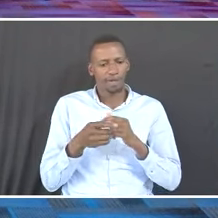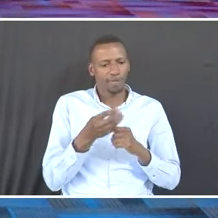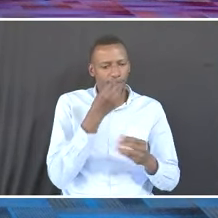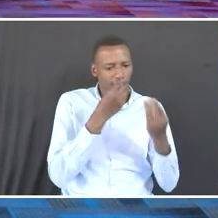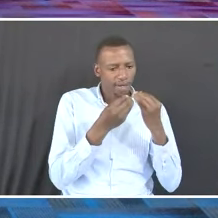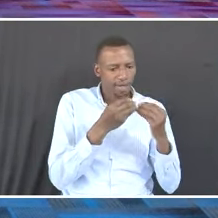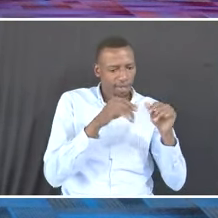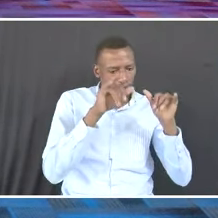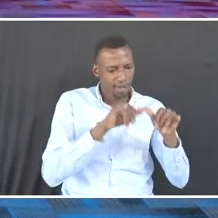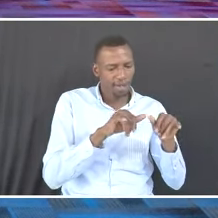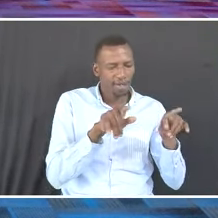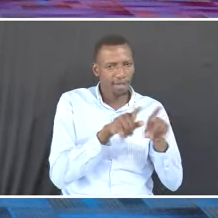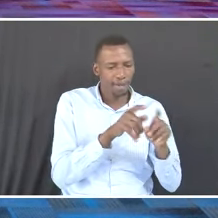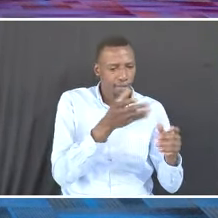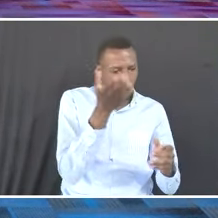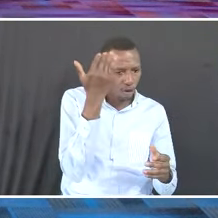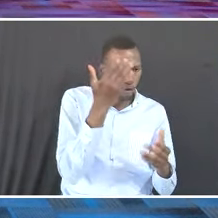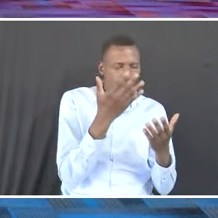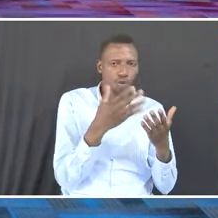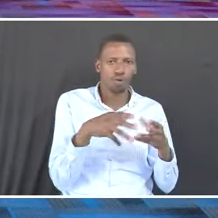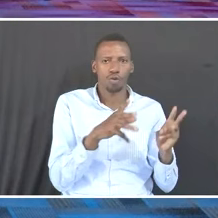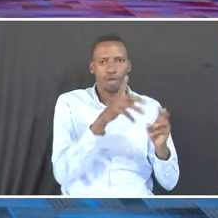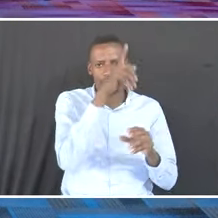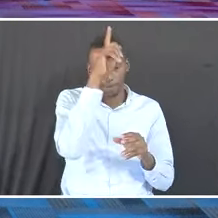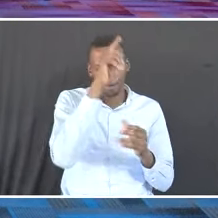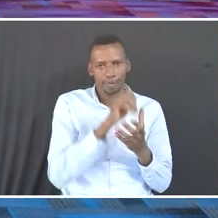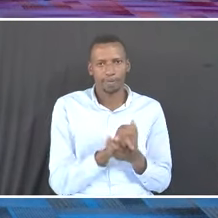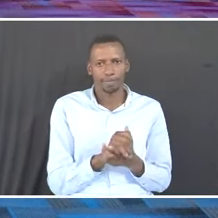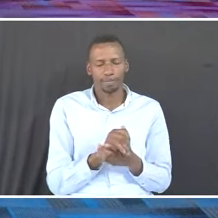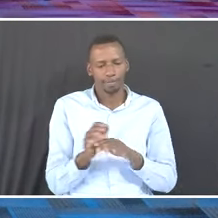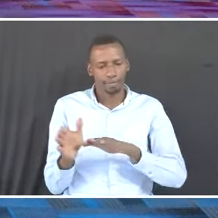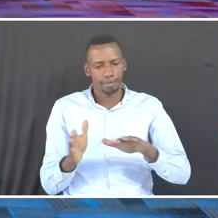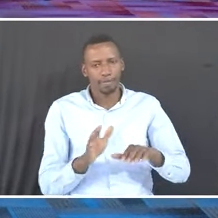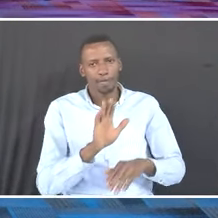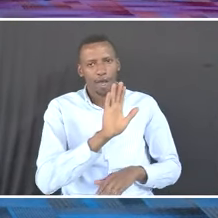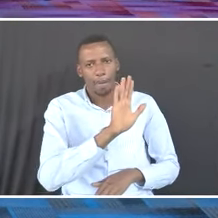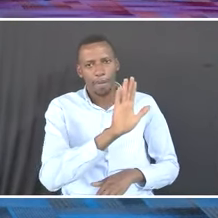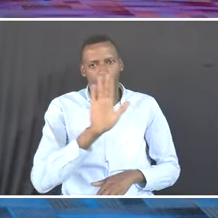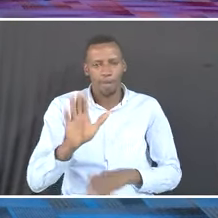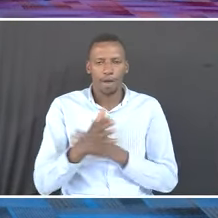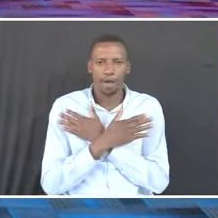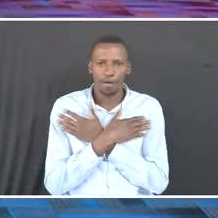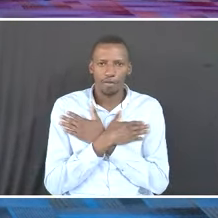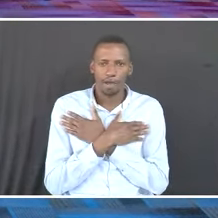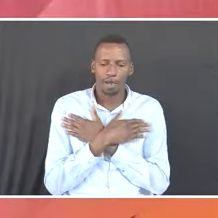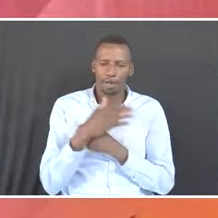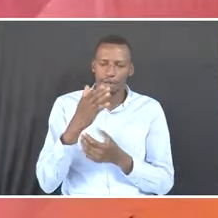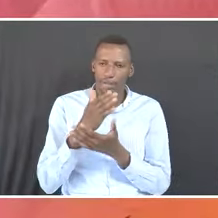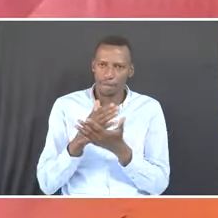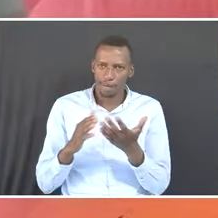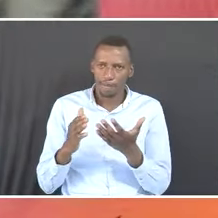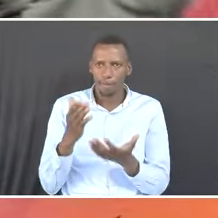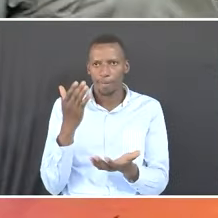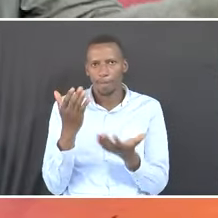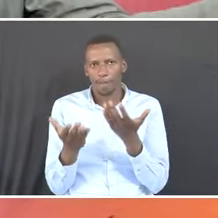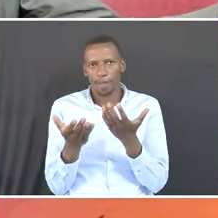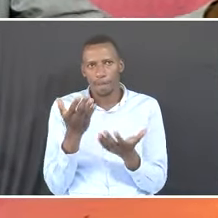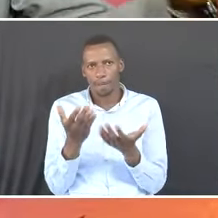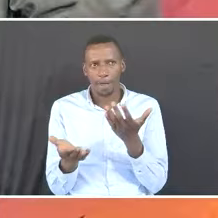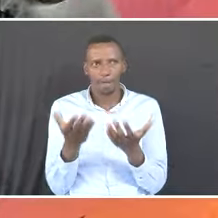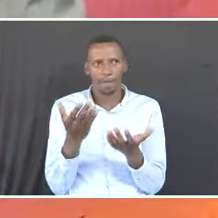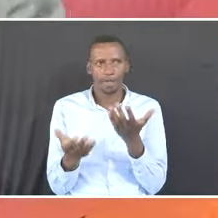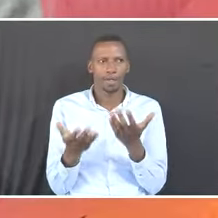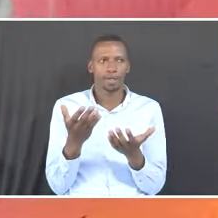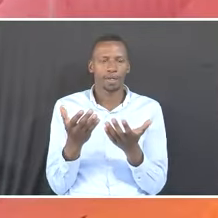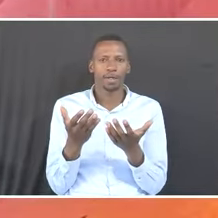Some of your friends, God may have blessed them and they gave birth either yesterday evening